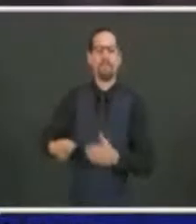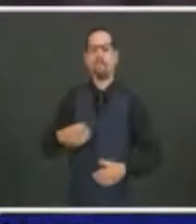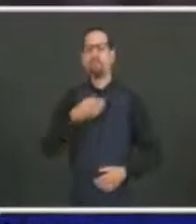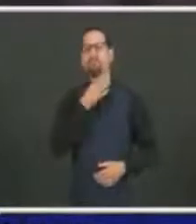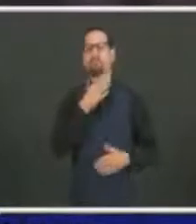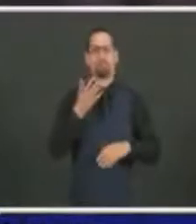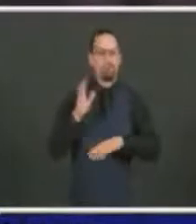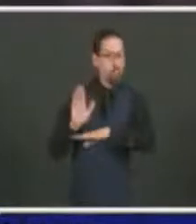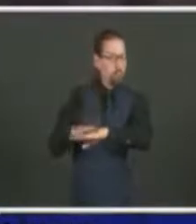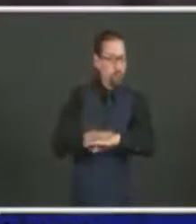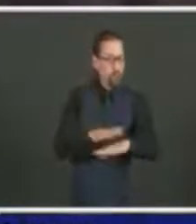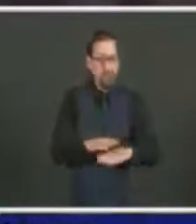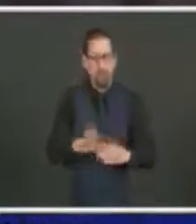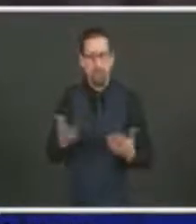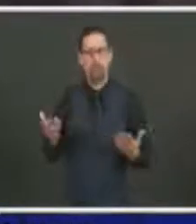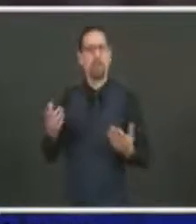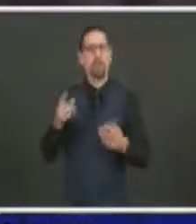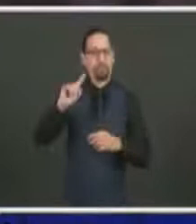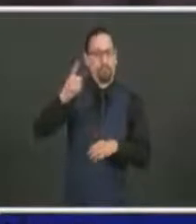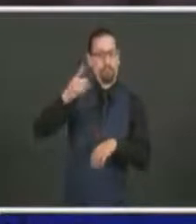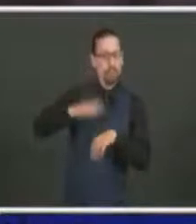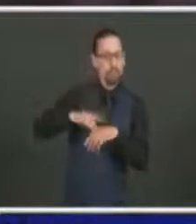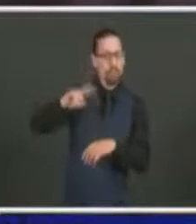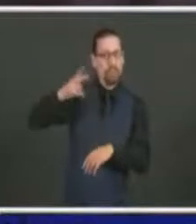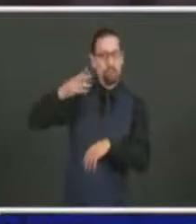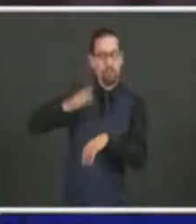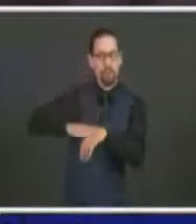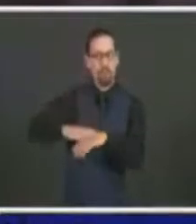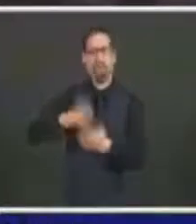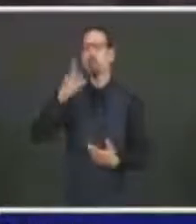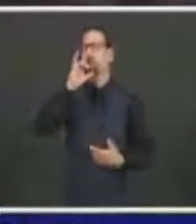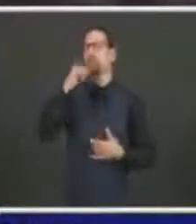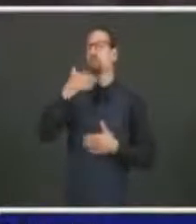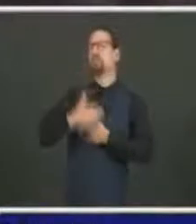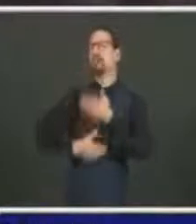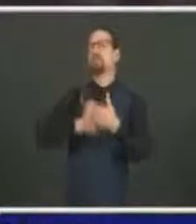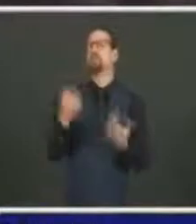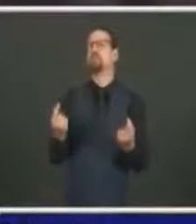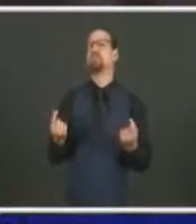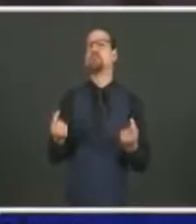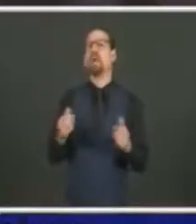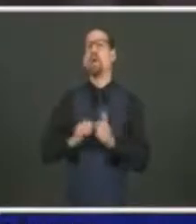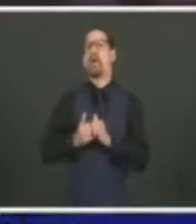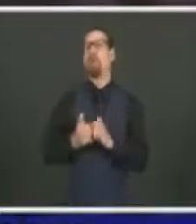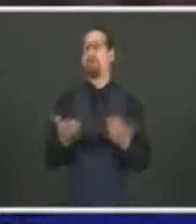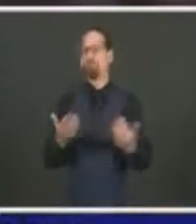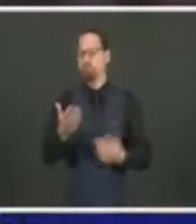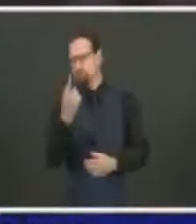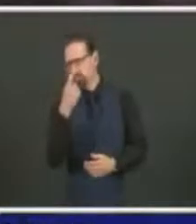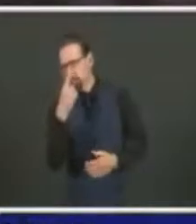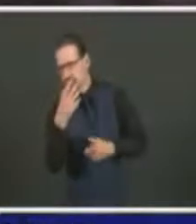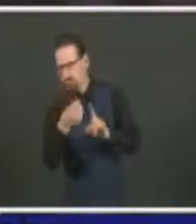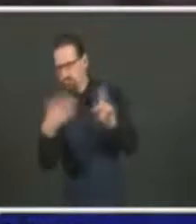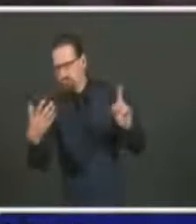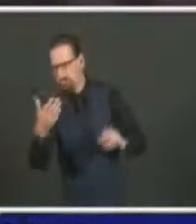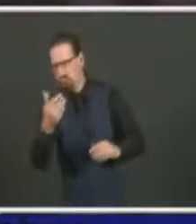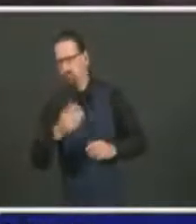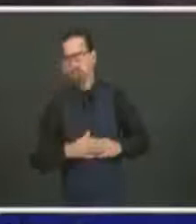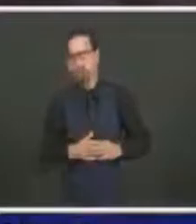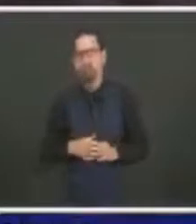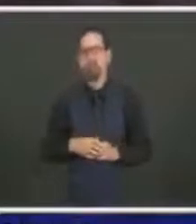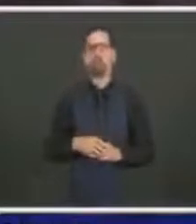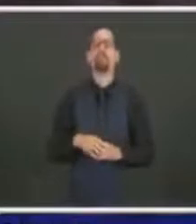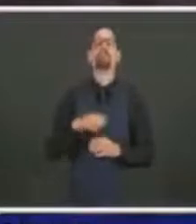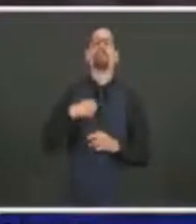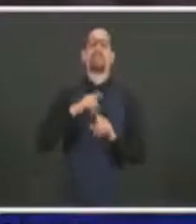how that process sort of occurred, and then is there an appeal process, or what happens? This approach may change given the